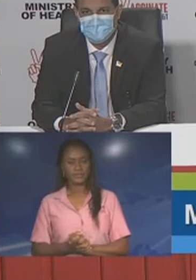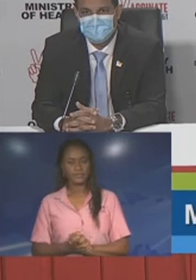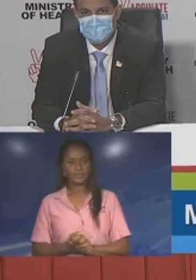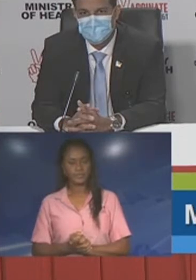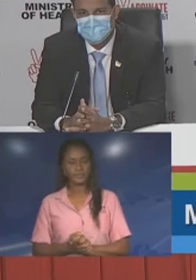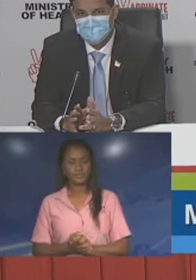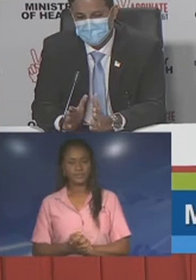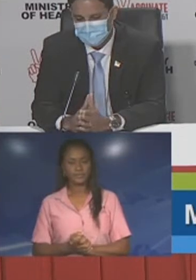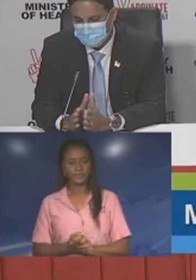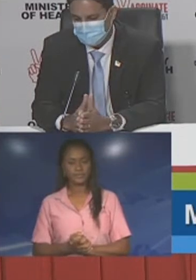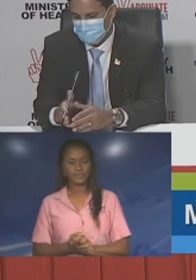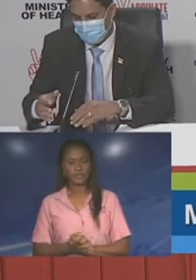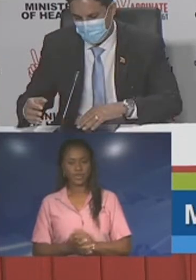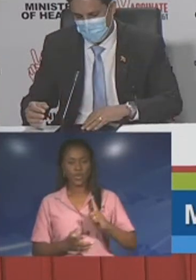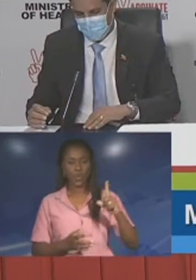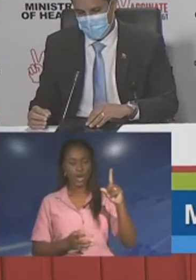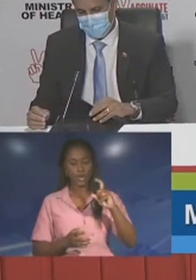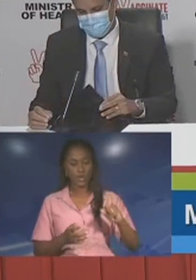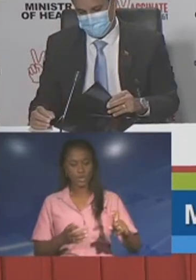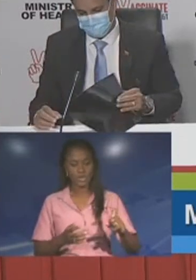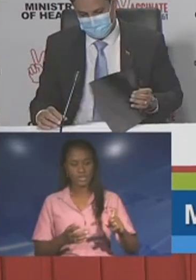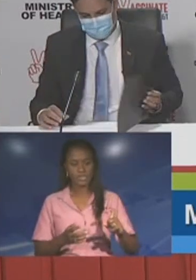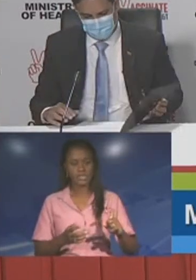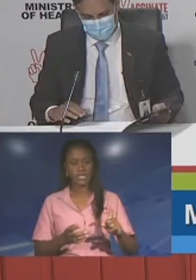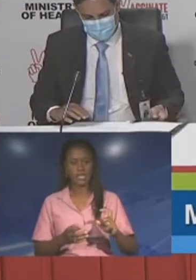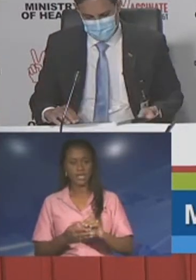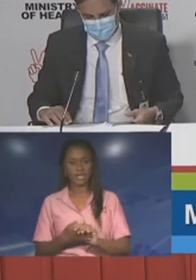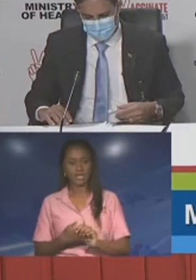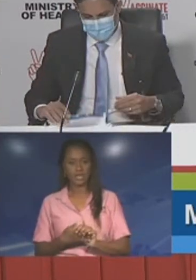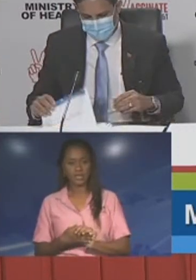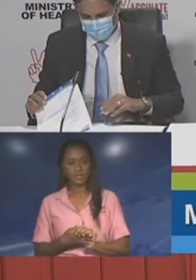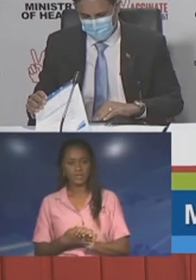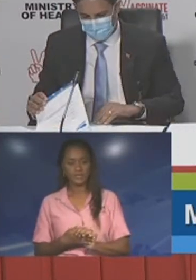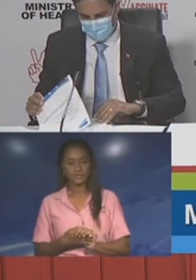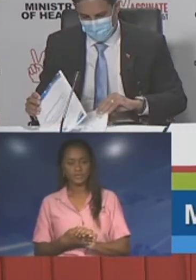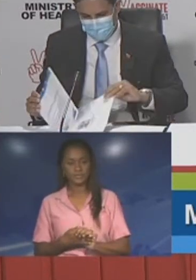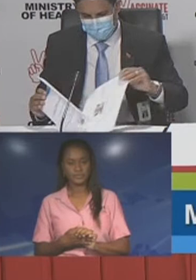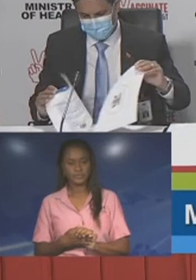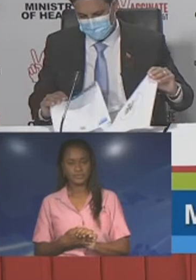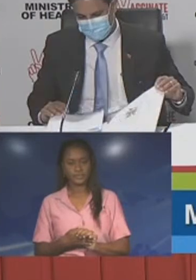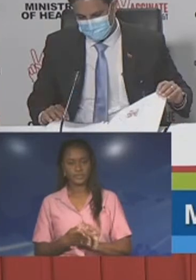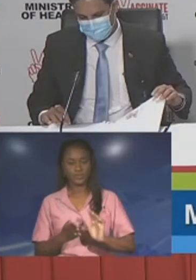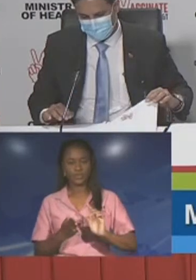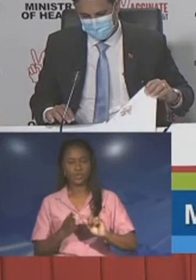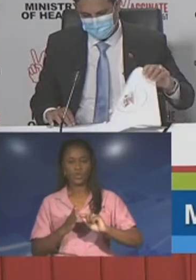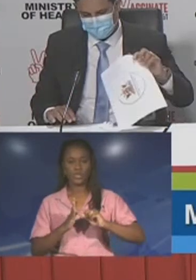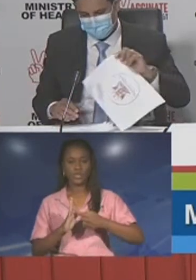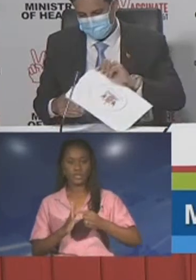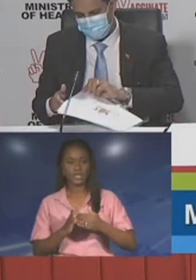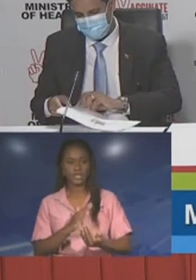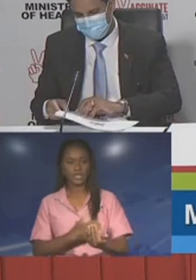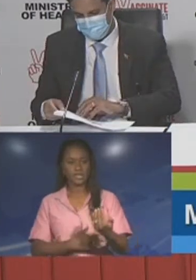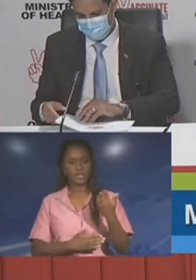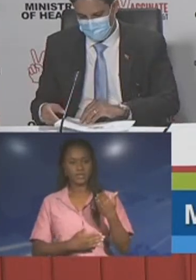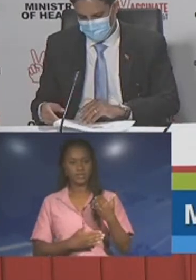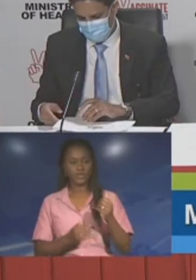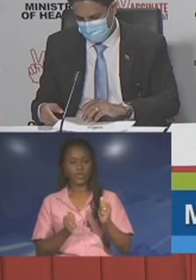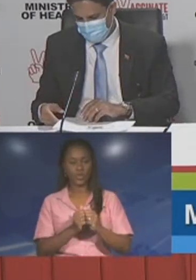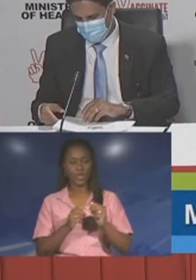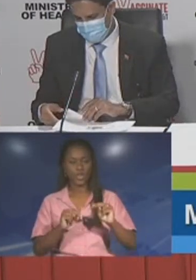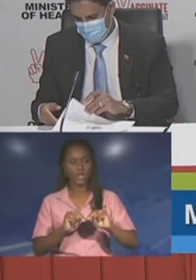will take 1 question at a time, and we will start this morning with